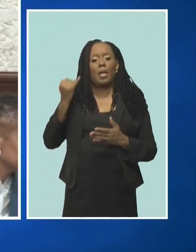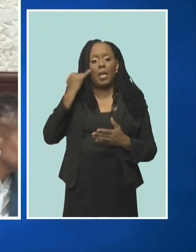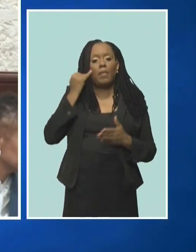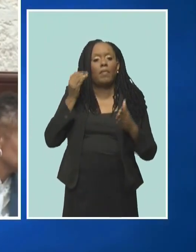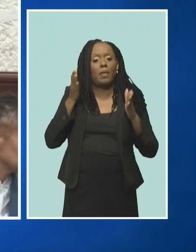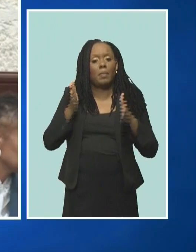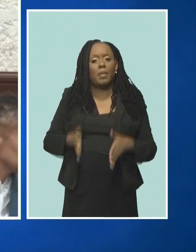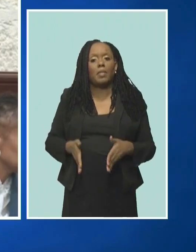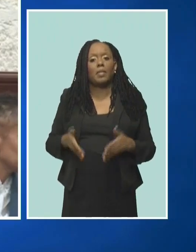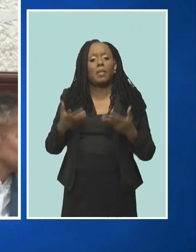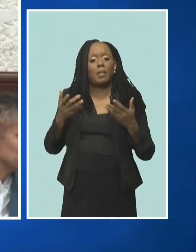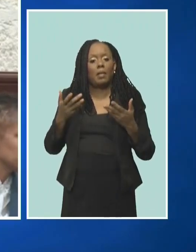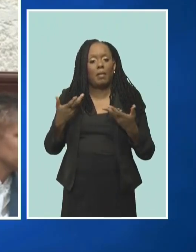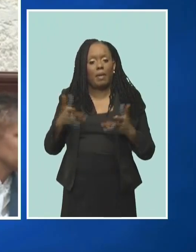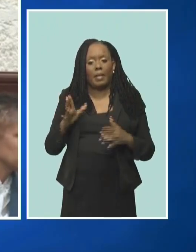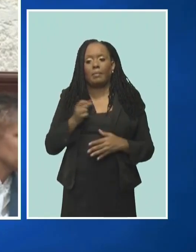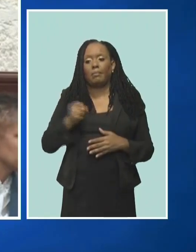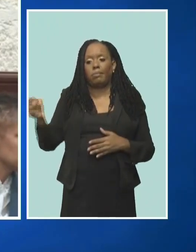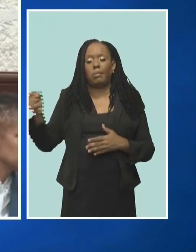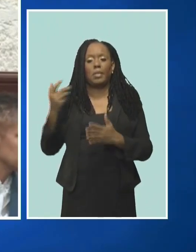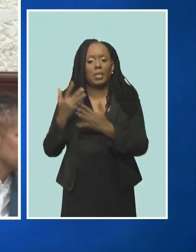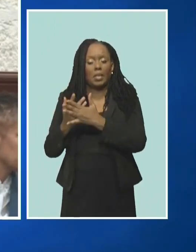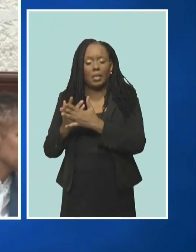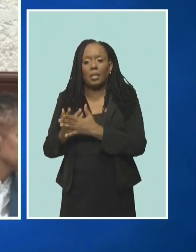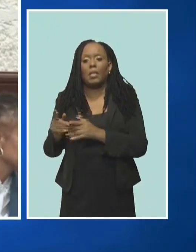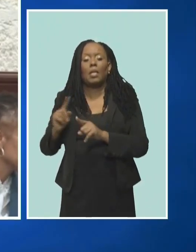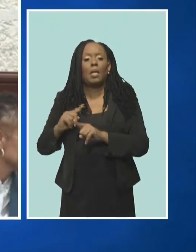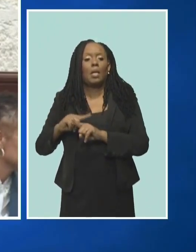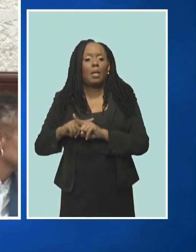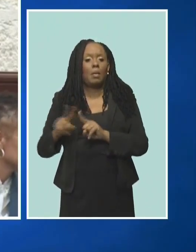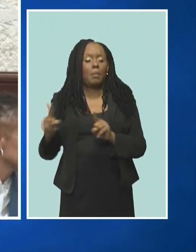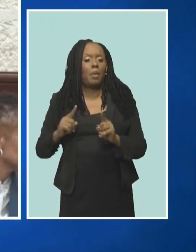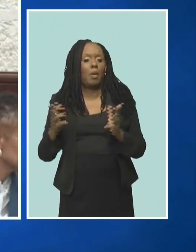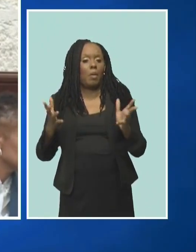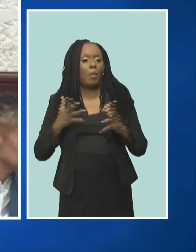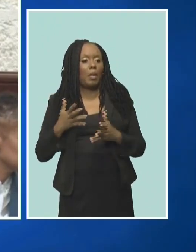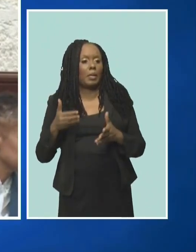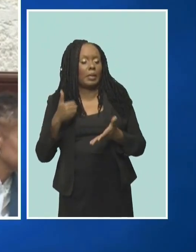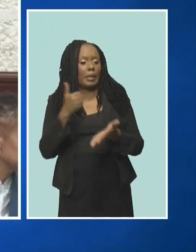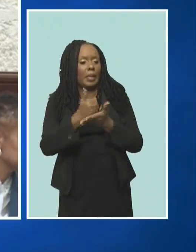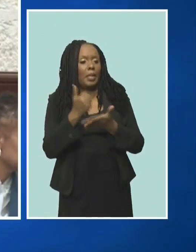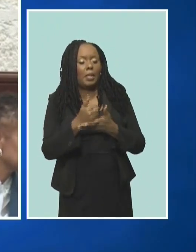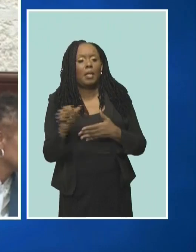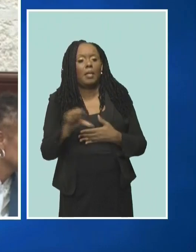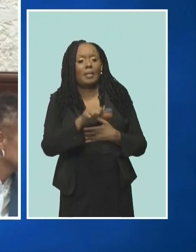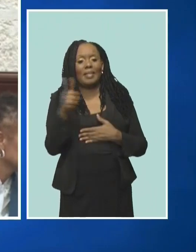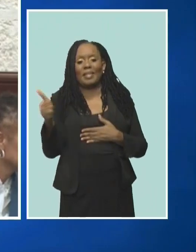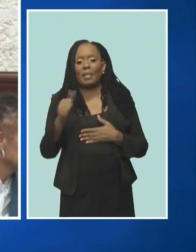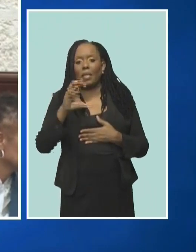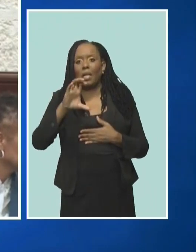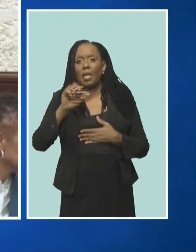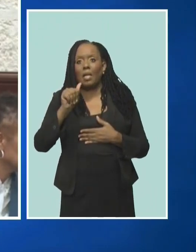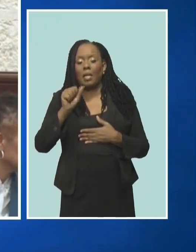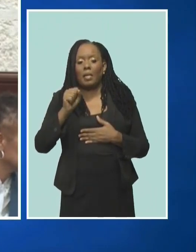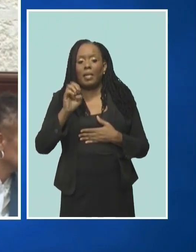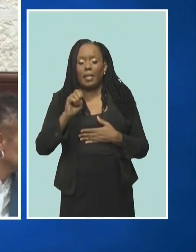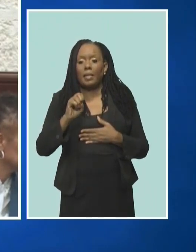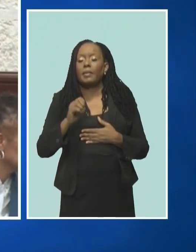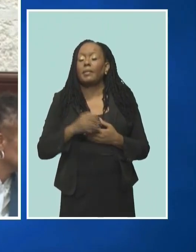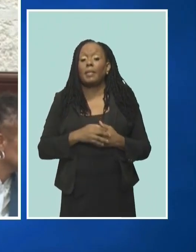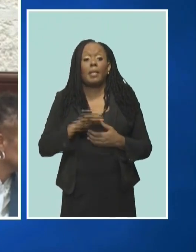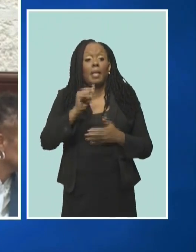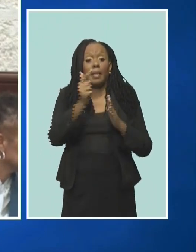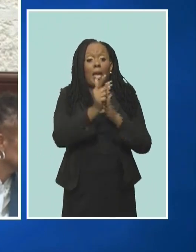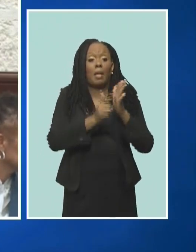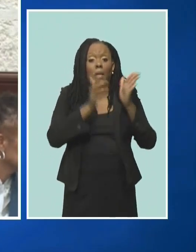sentence but who wishes to assist a prosecutor in another criminal matter, that prosecutor can go and say, I will enter